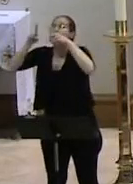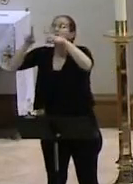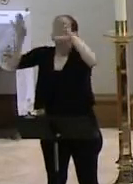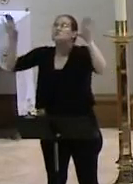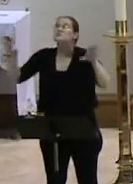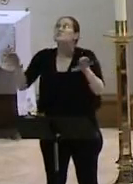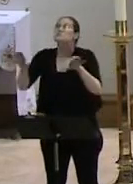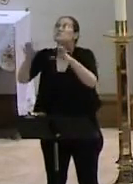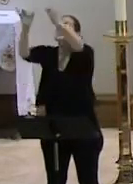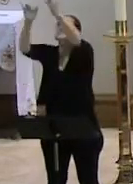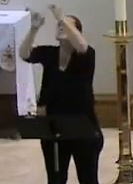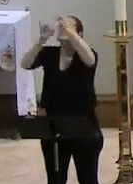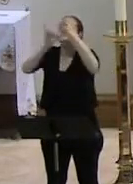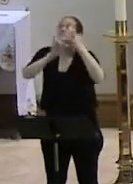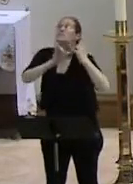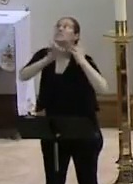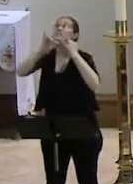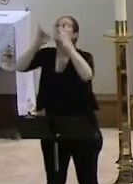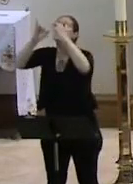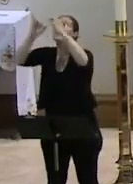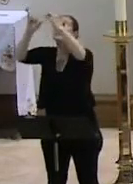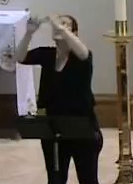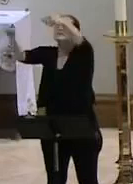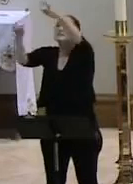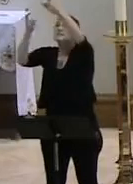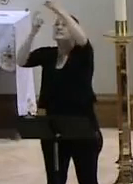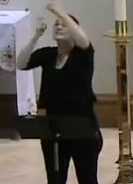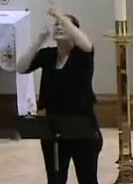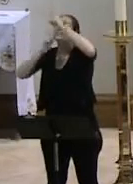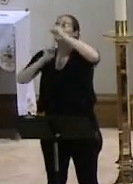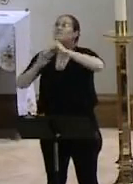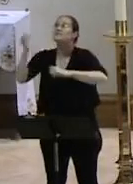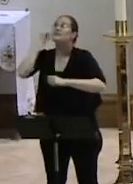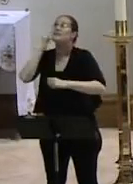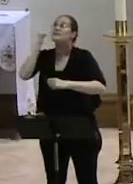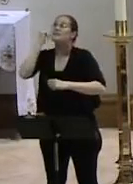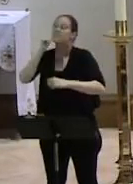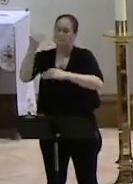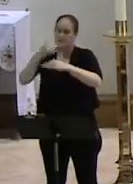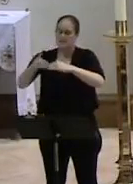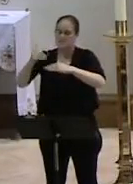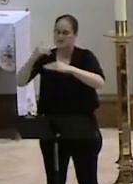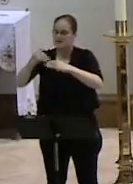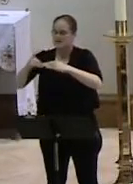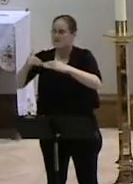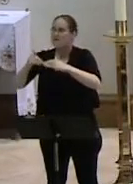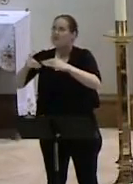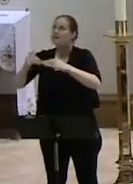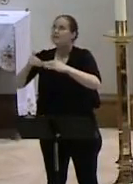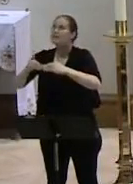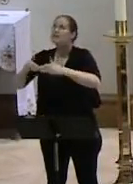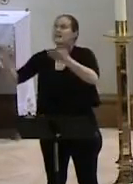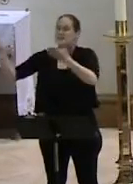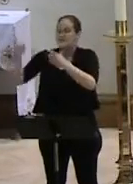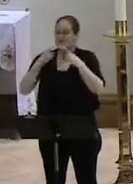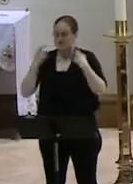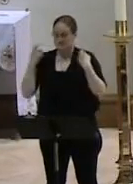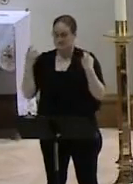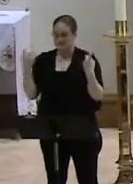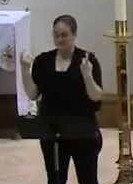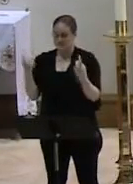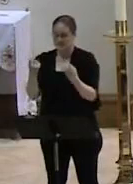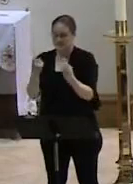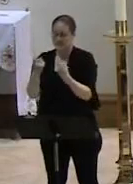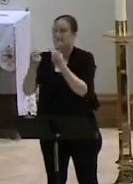heaven. Give us this day our daily bread, and forgive